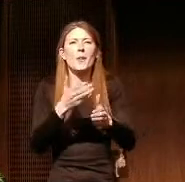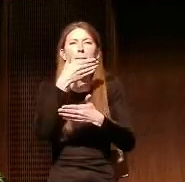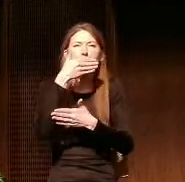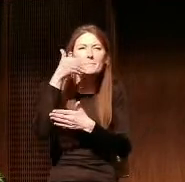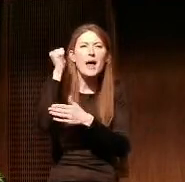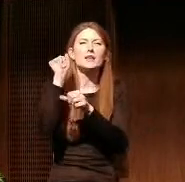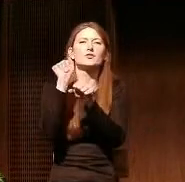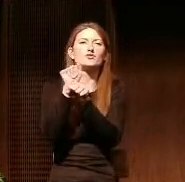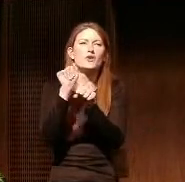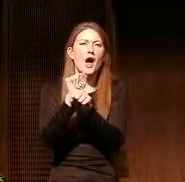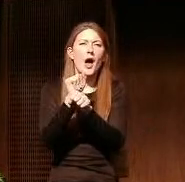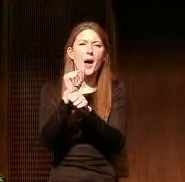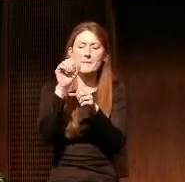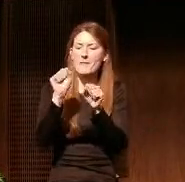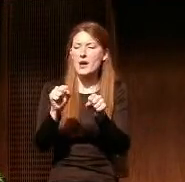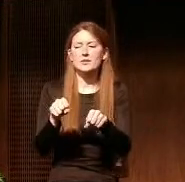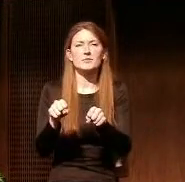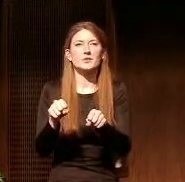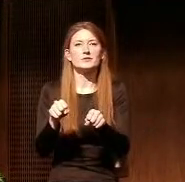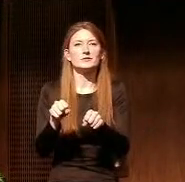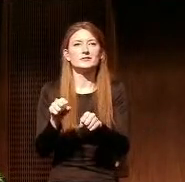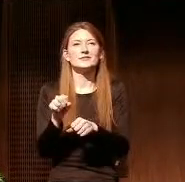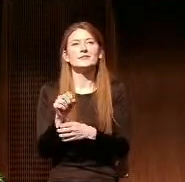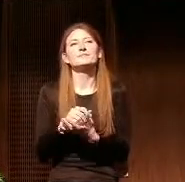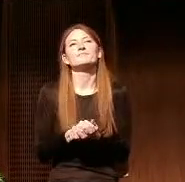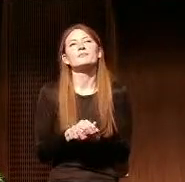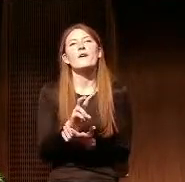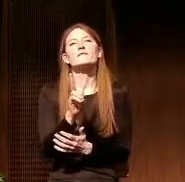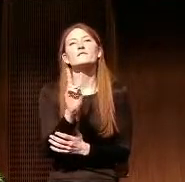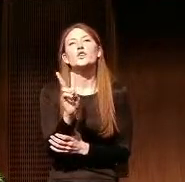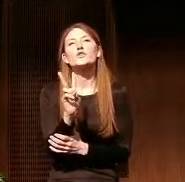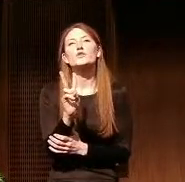Virgil liked coffee.